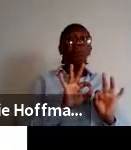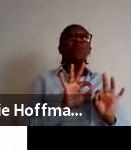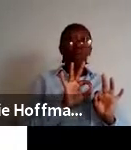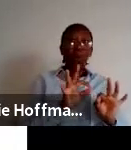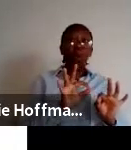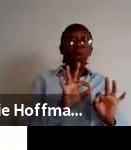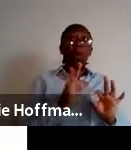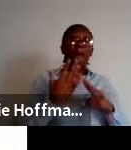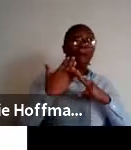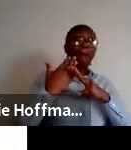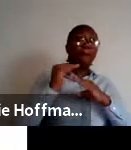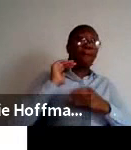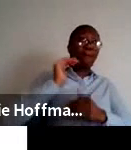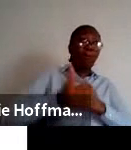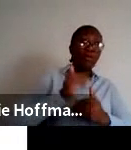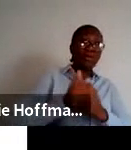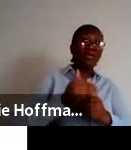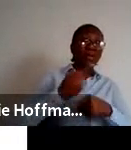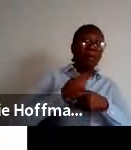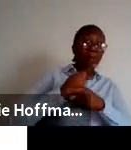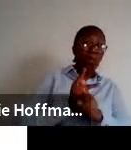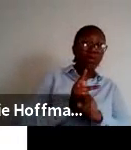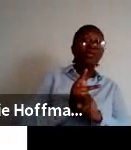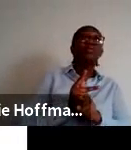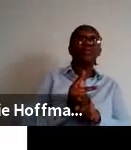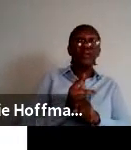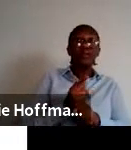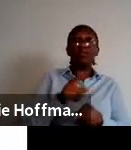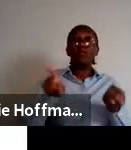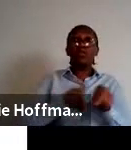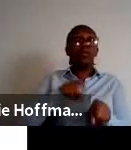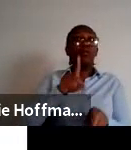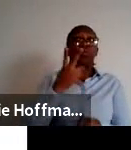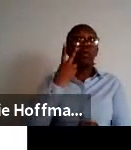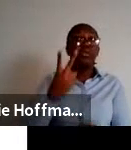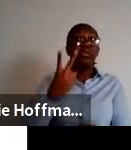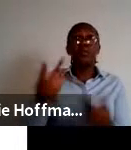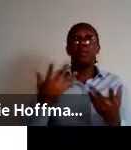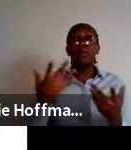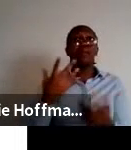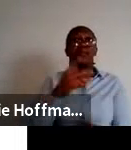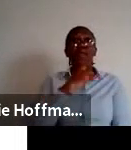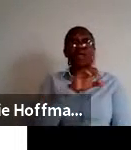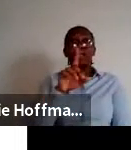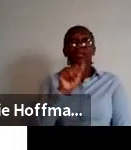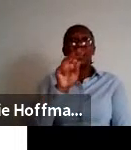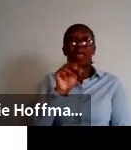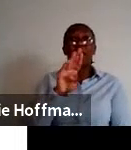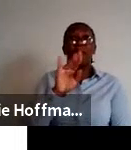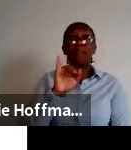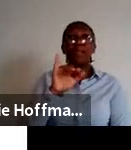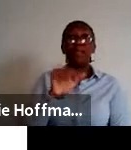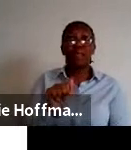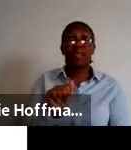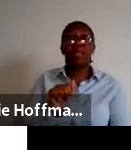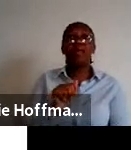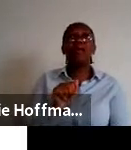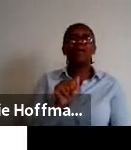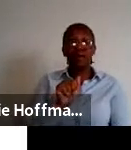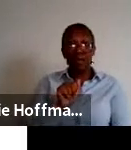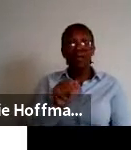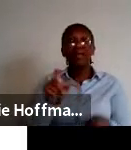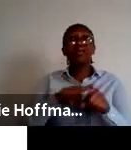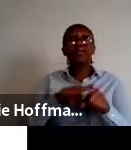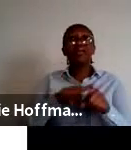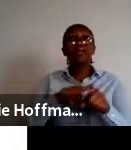the goods that you will find mainly from Zambia. We know of the mukula tree